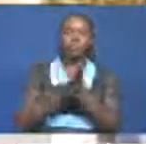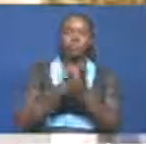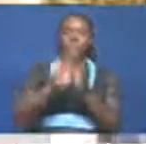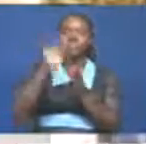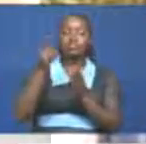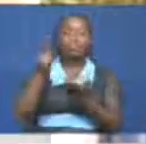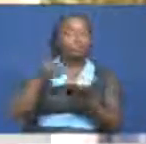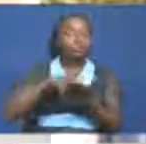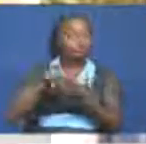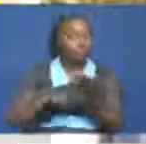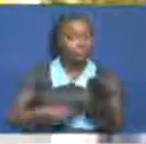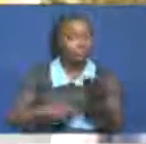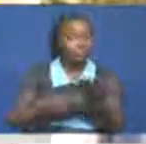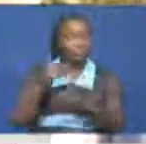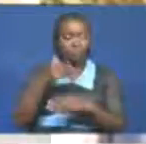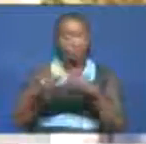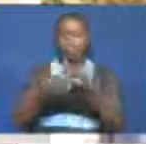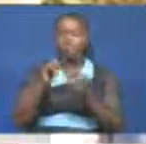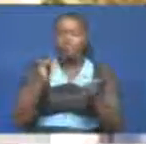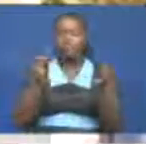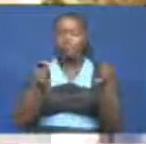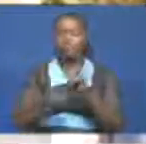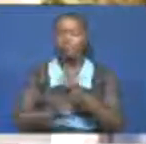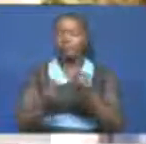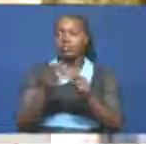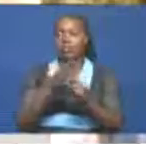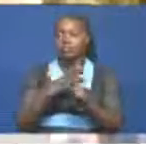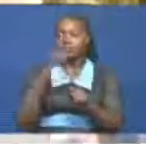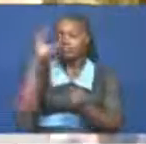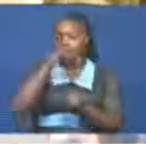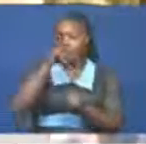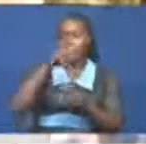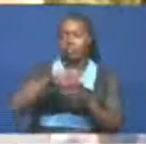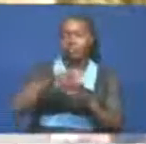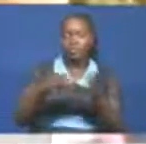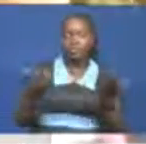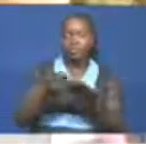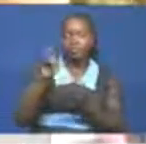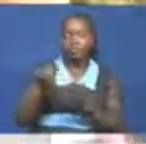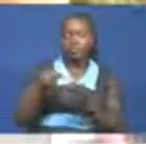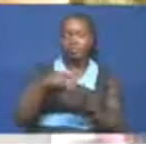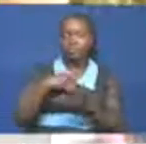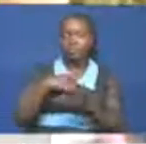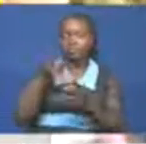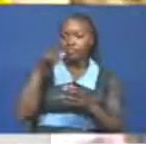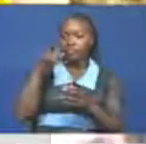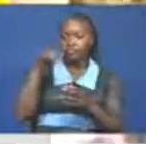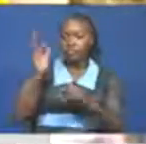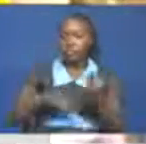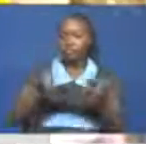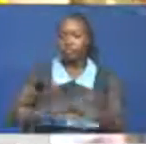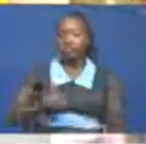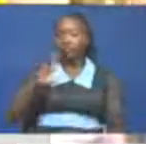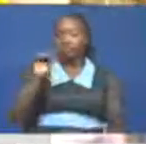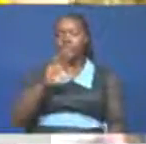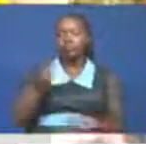do? All these infrastructure changes, lack of investments, where it is cheaper for me to go to London than to go to South Africa, all those